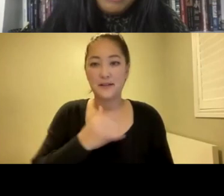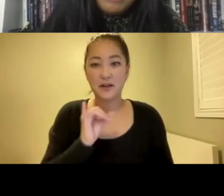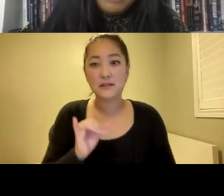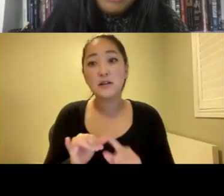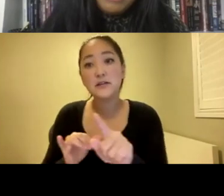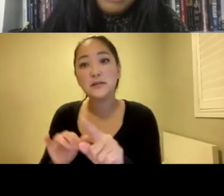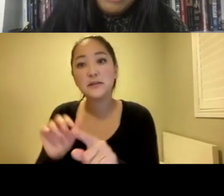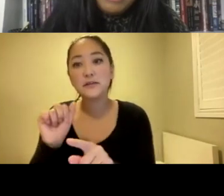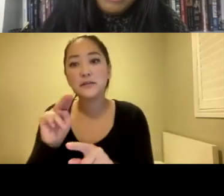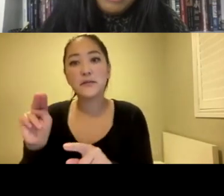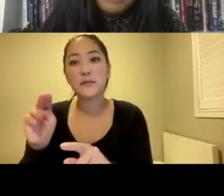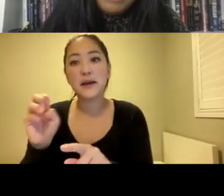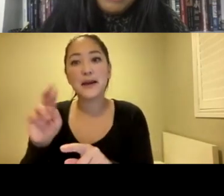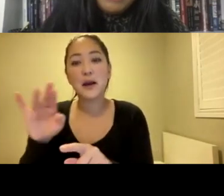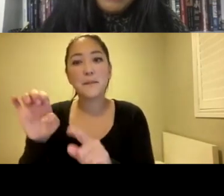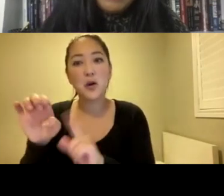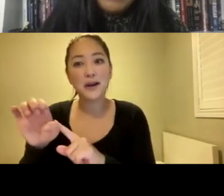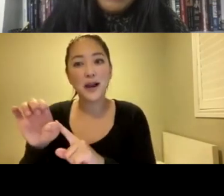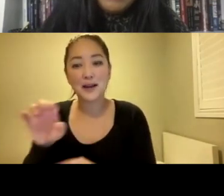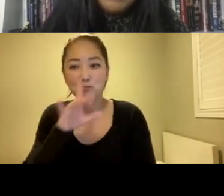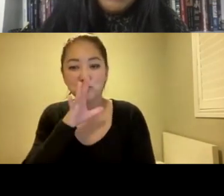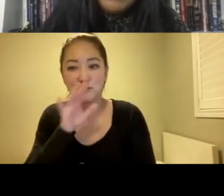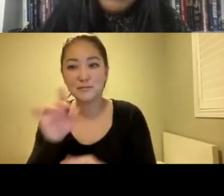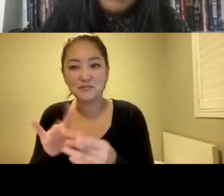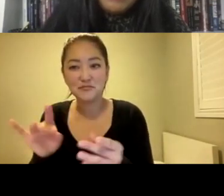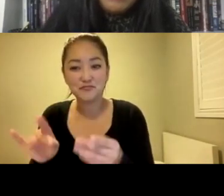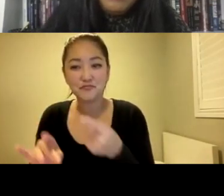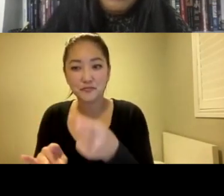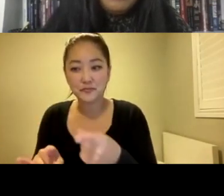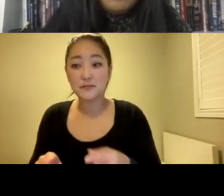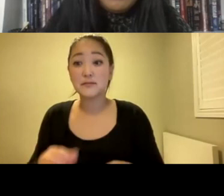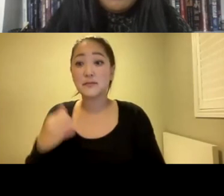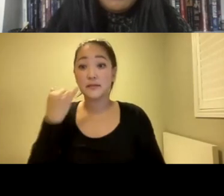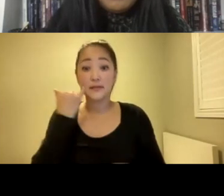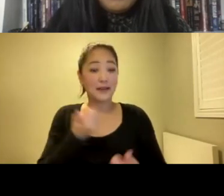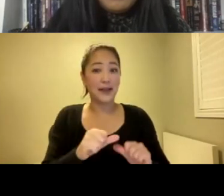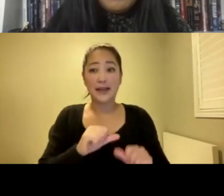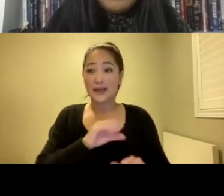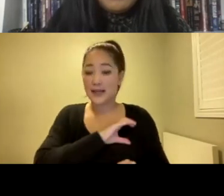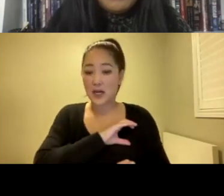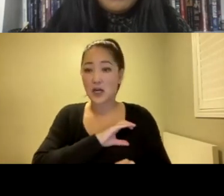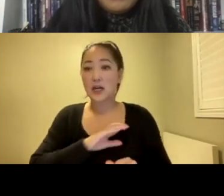put aspects of myself into any of my characters, or I